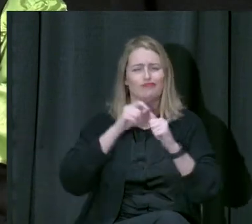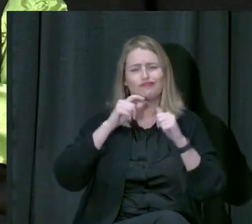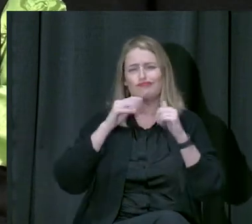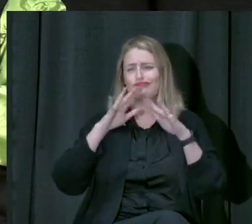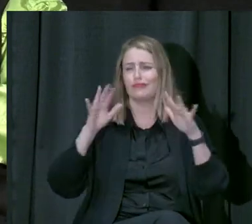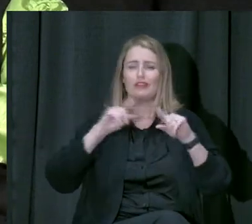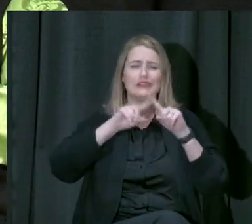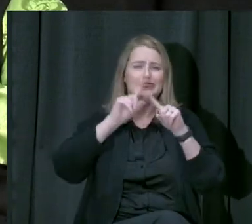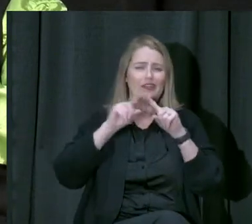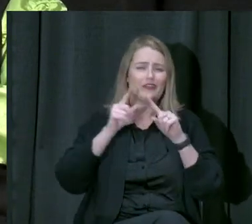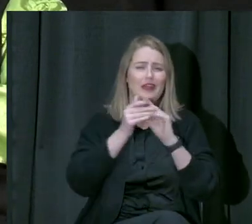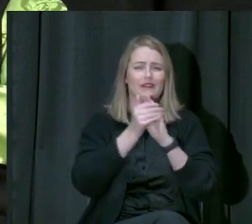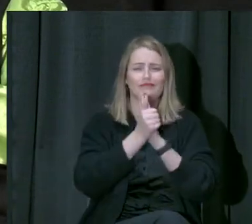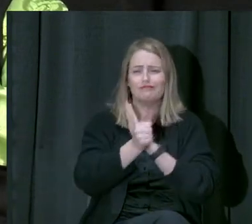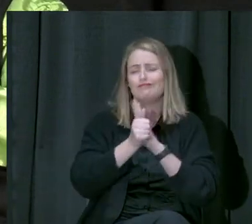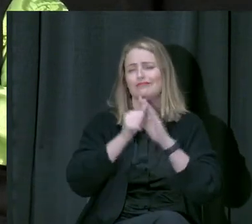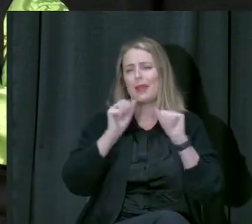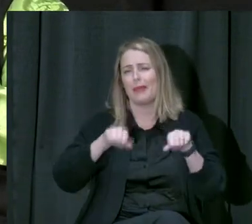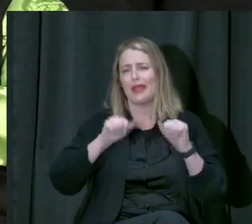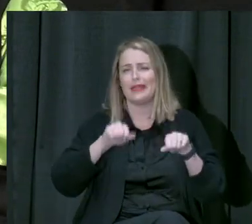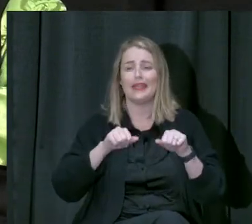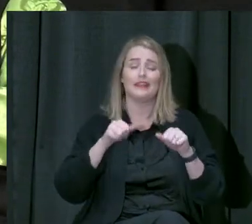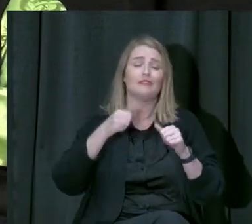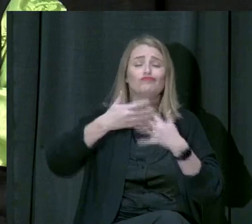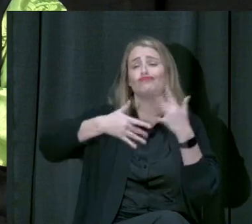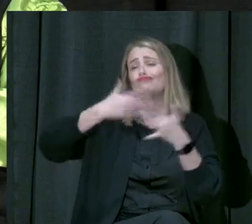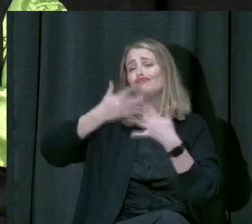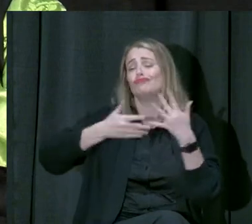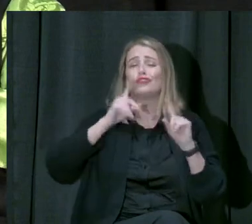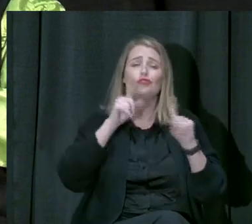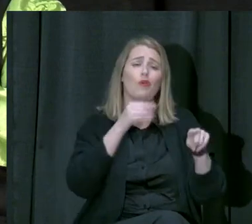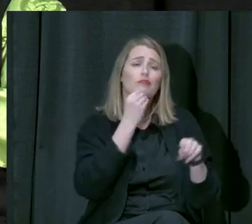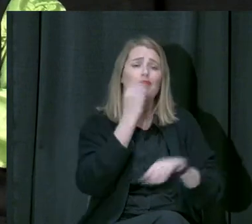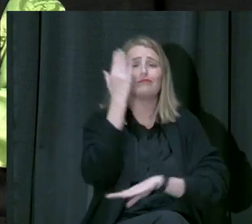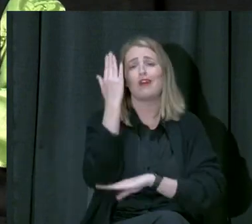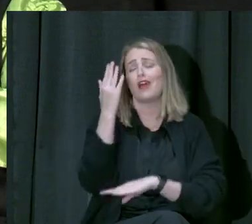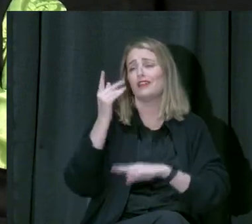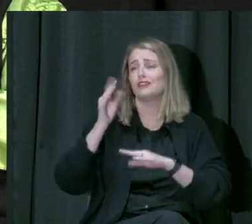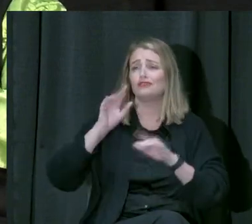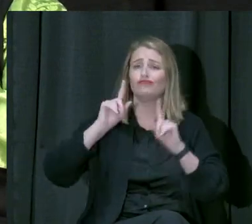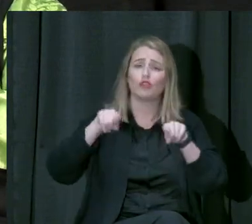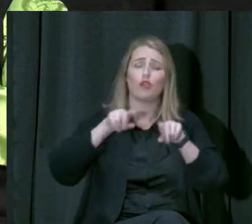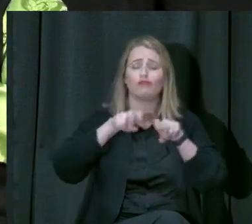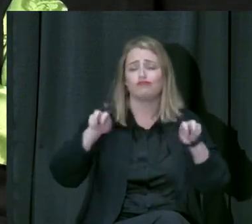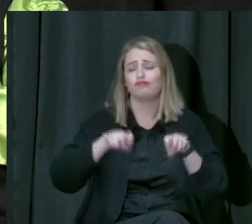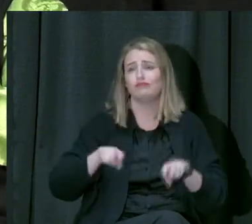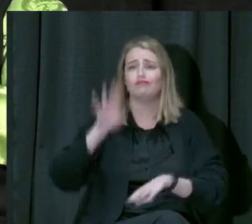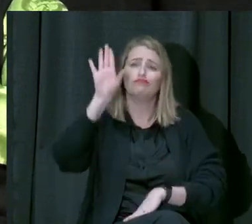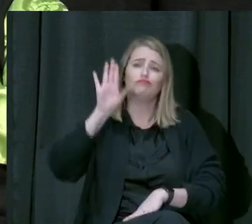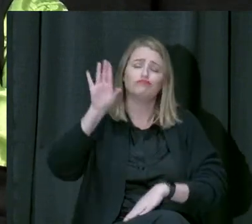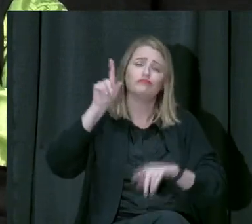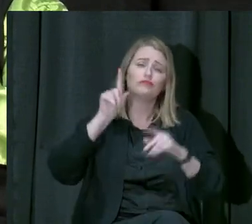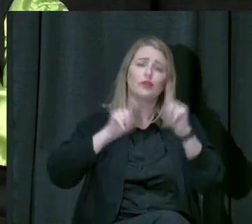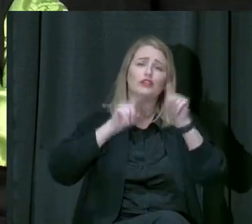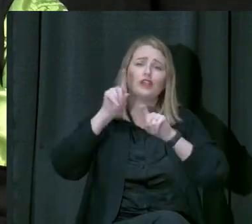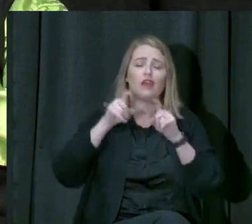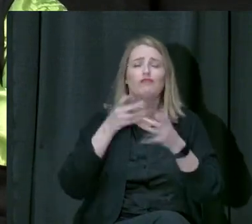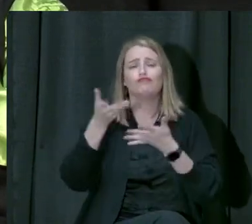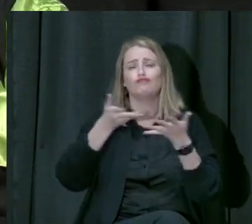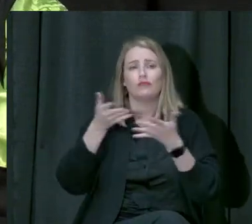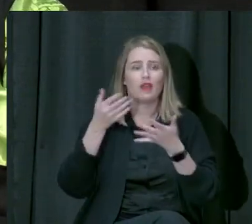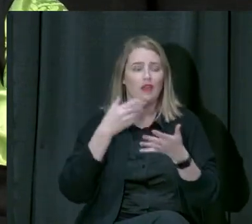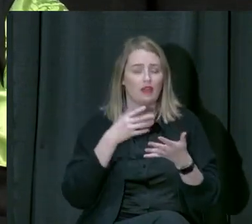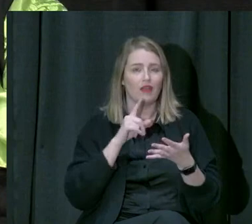abilities thriving and moving and getting lunch and going to conferences and asking great questions and participating in a very meaningful way,